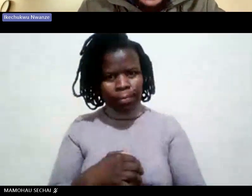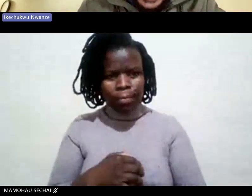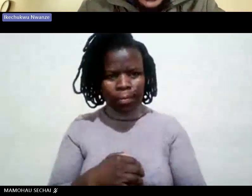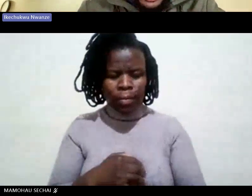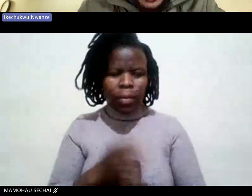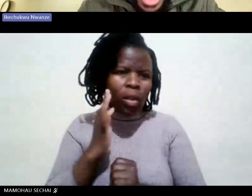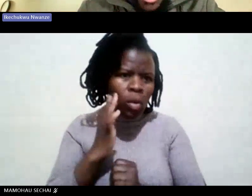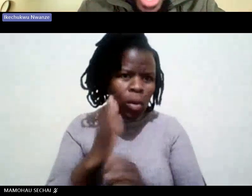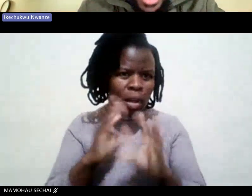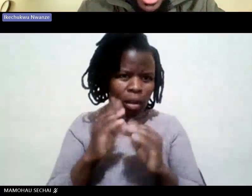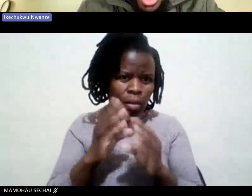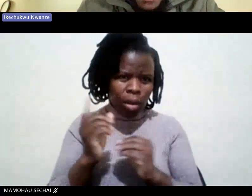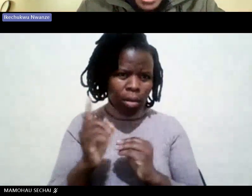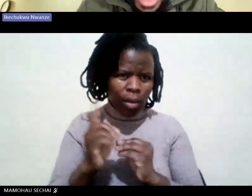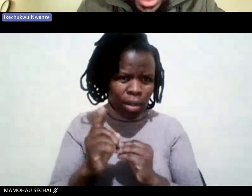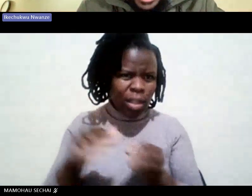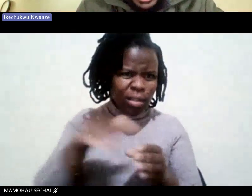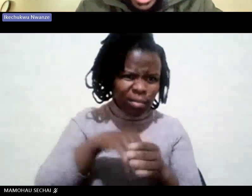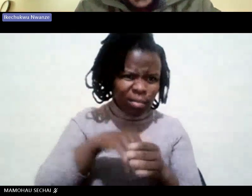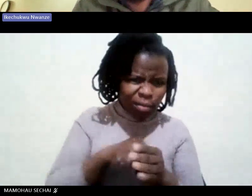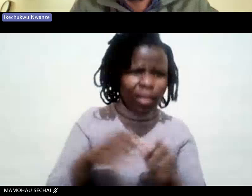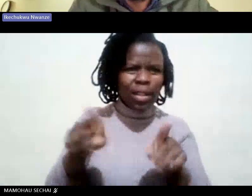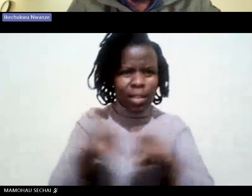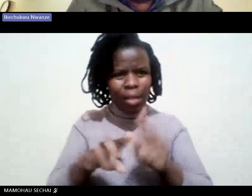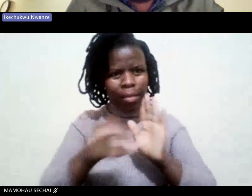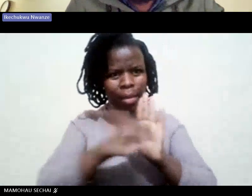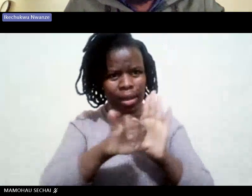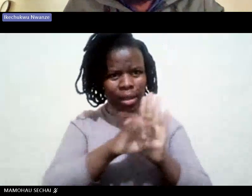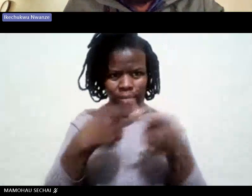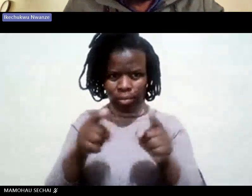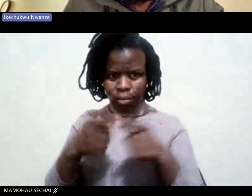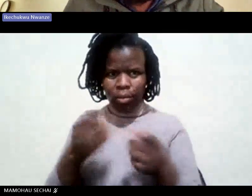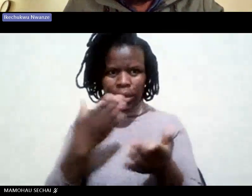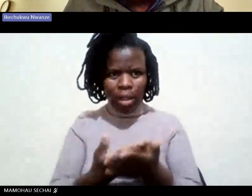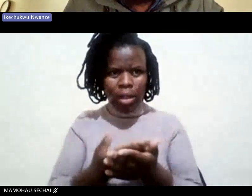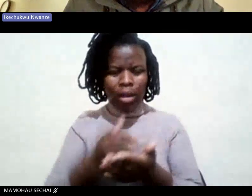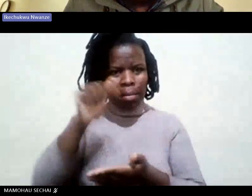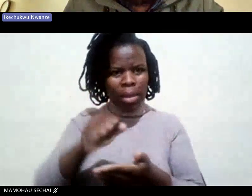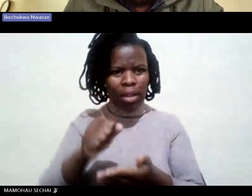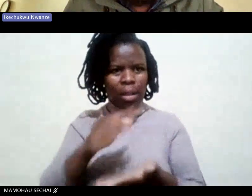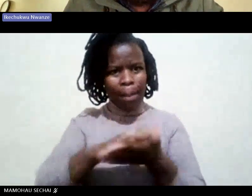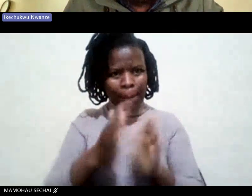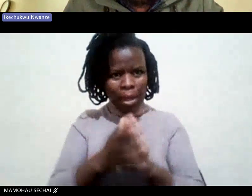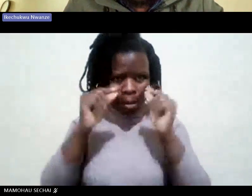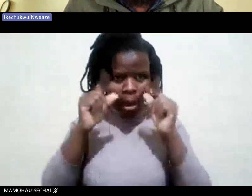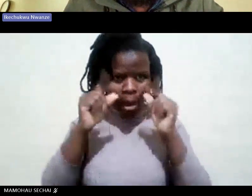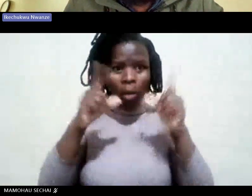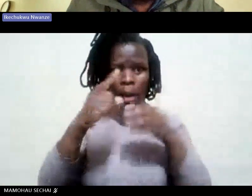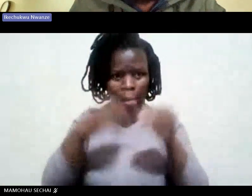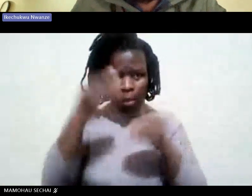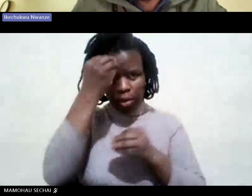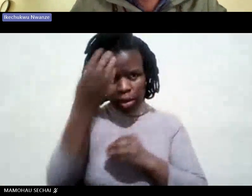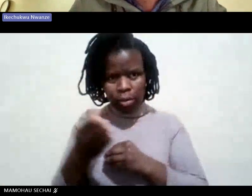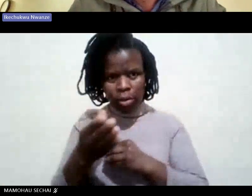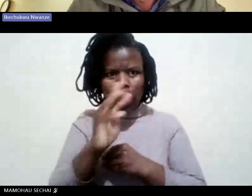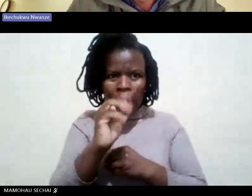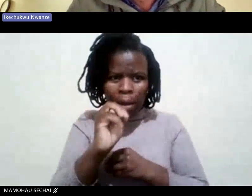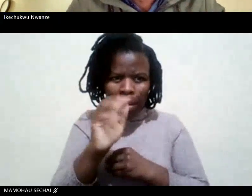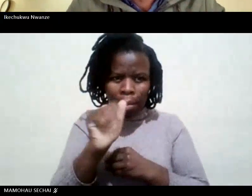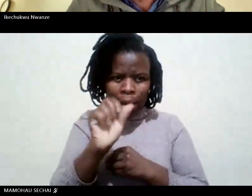identities, you know, and things like that. So to be aware of that, yeah. Masabata, I think you had your hand up. Do you still want to contribute,